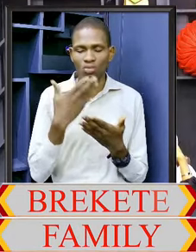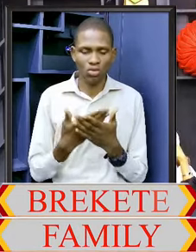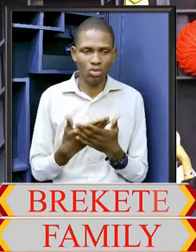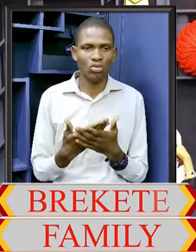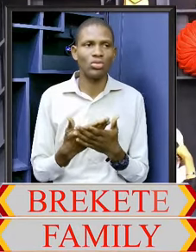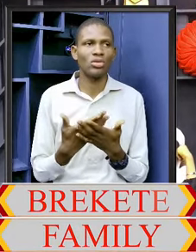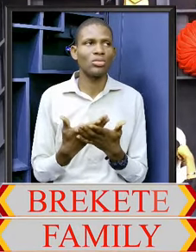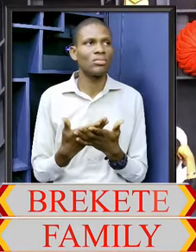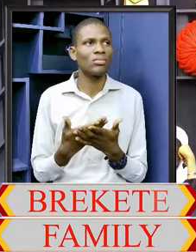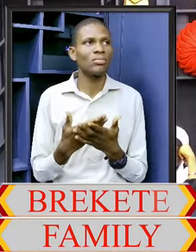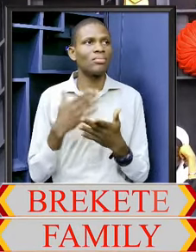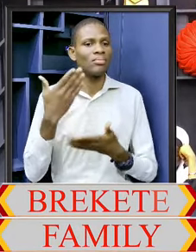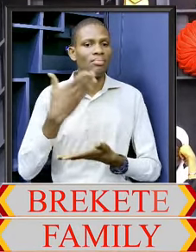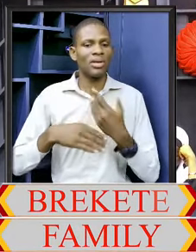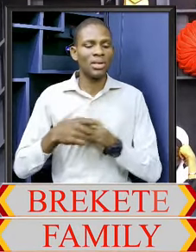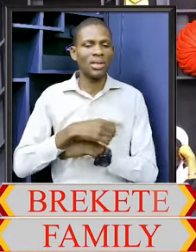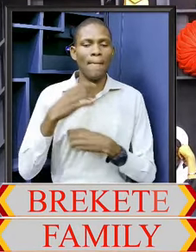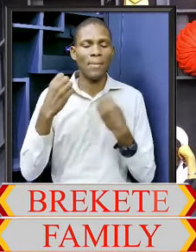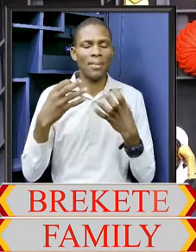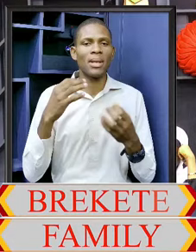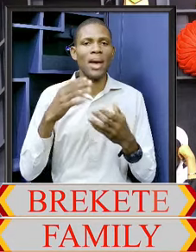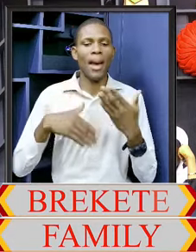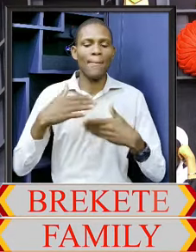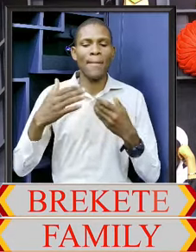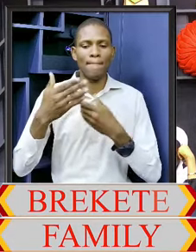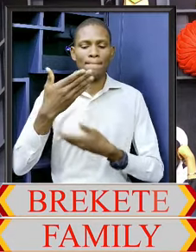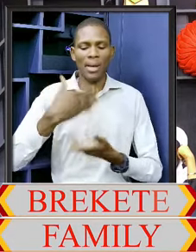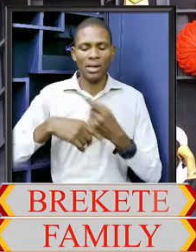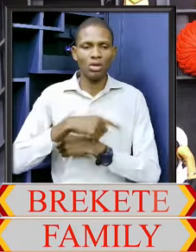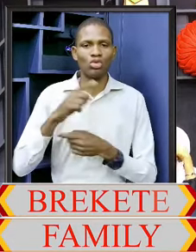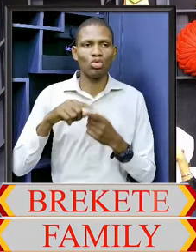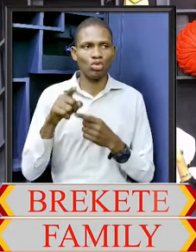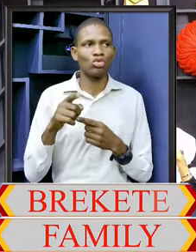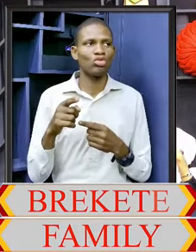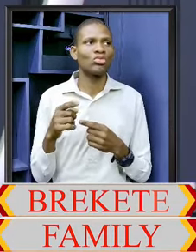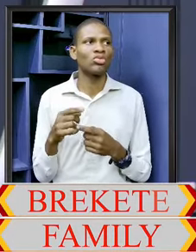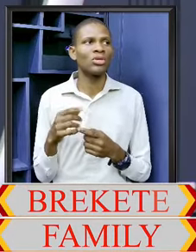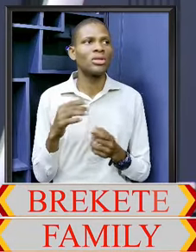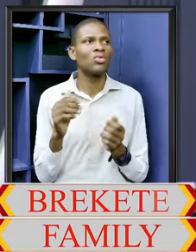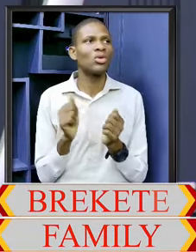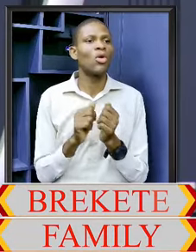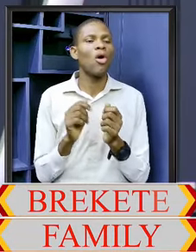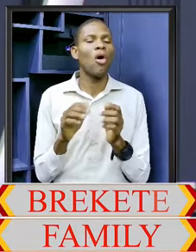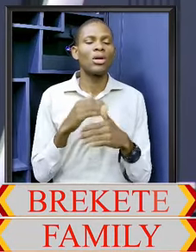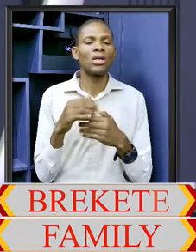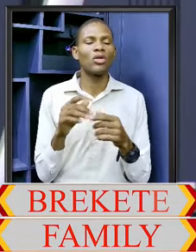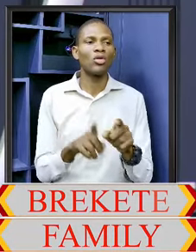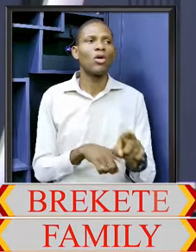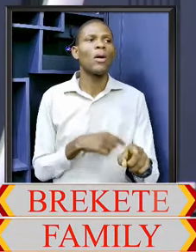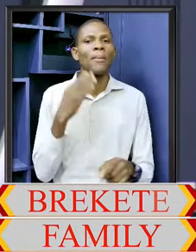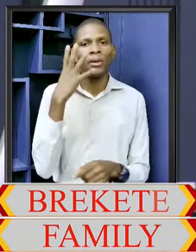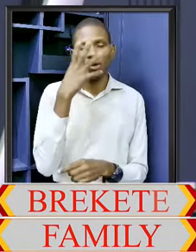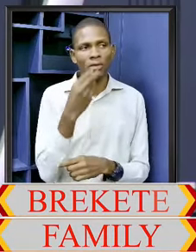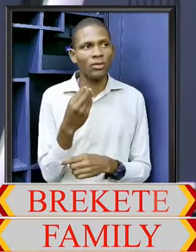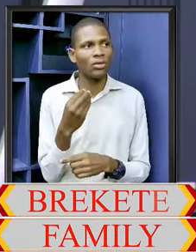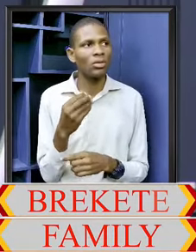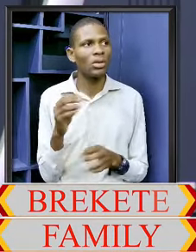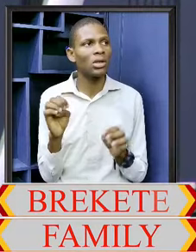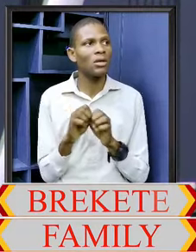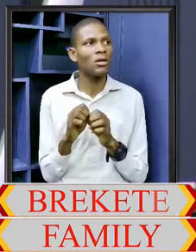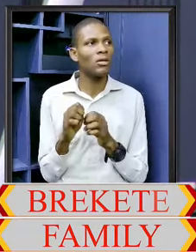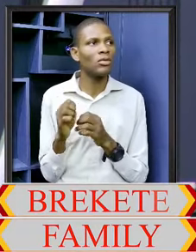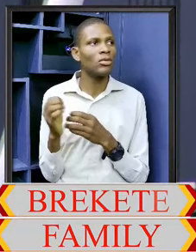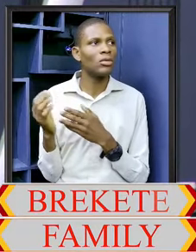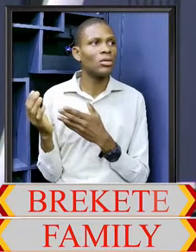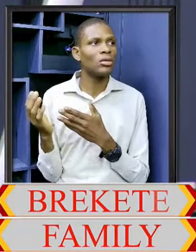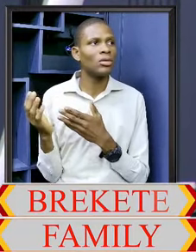King. And many, many happy birthday to you here now. With all the long, beautiful prayers, even cake, they bring